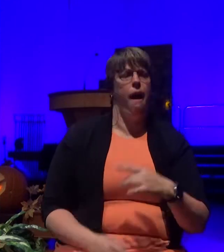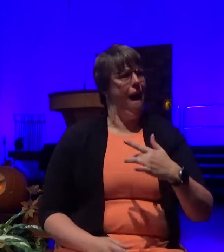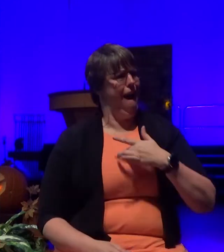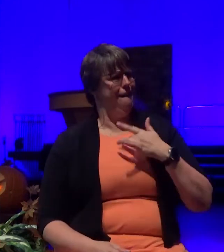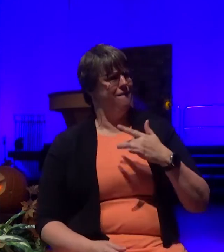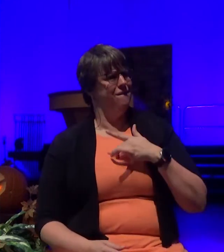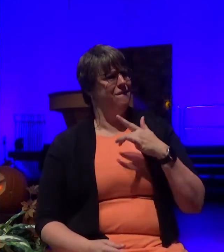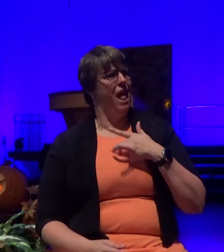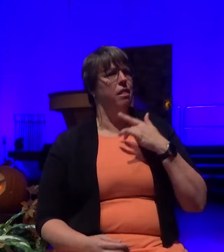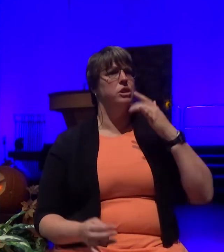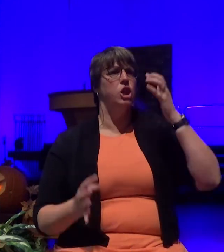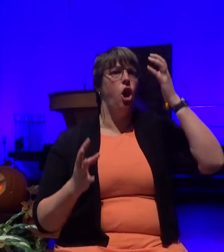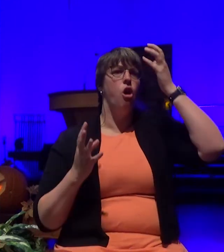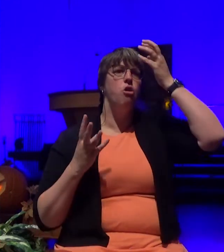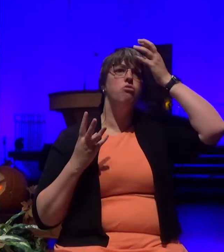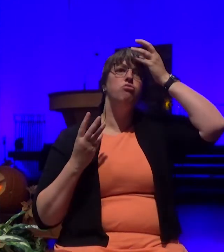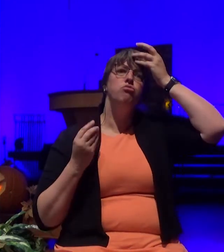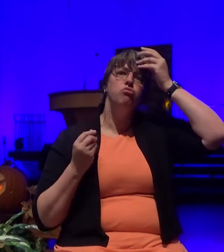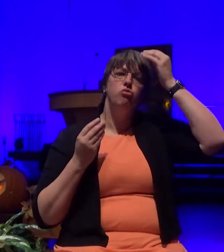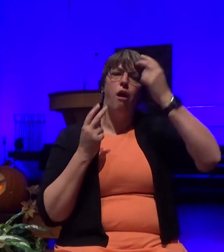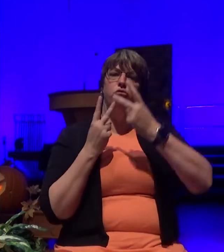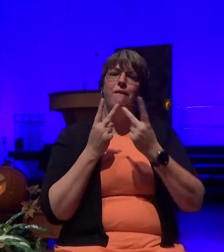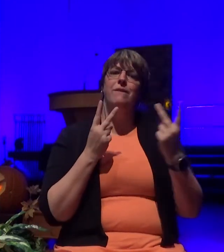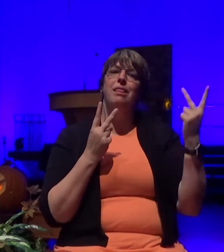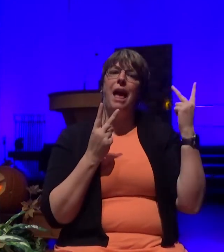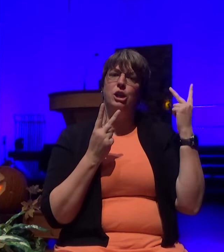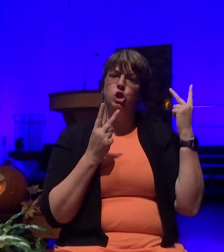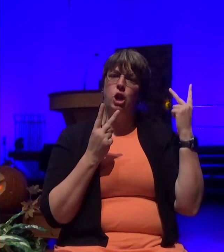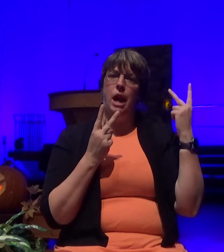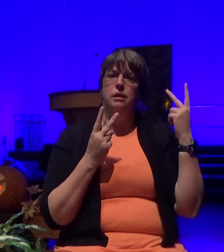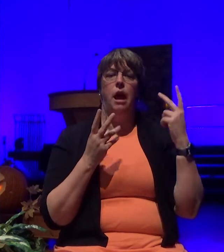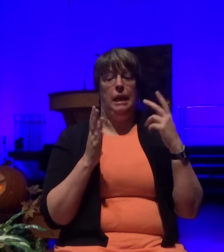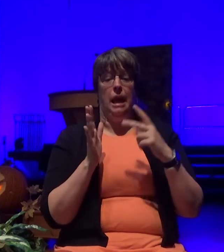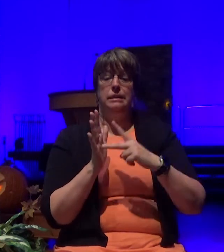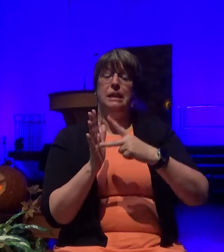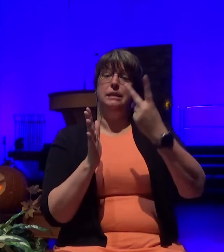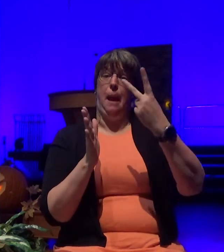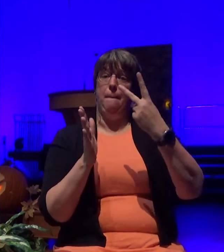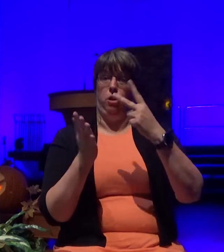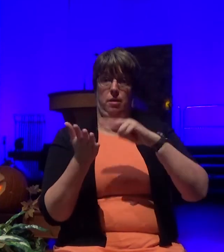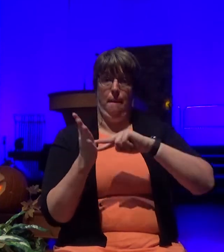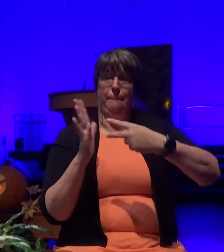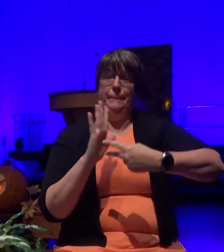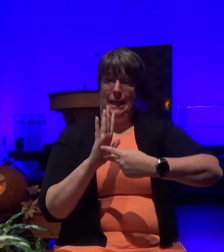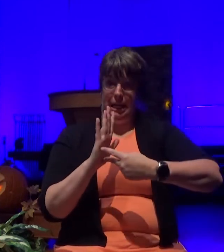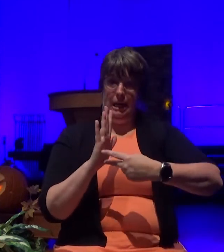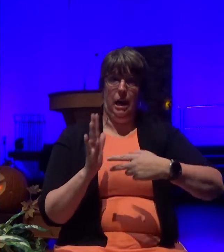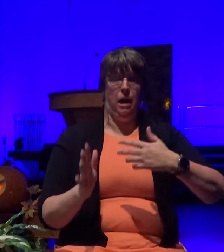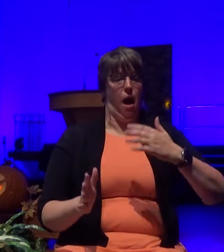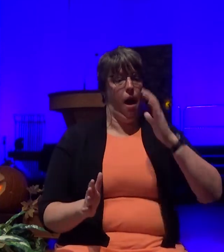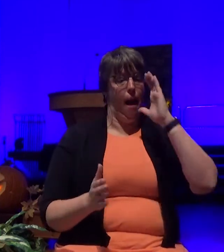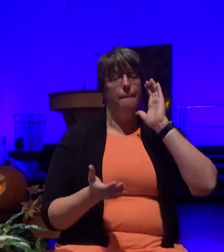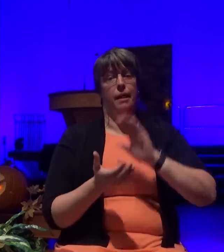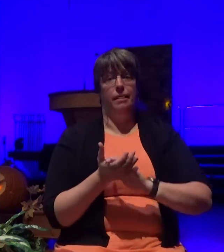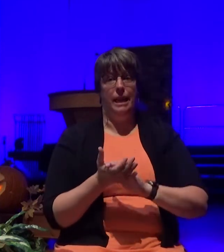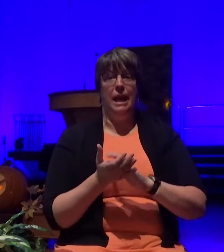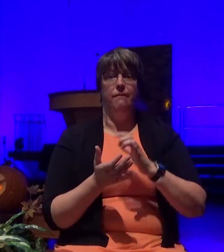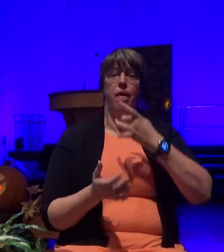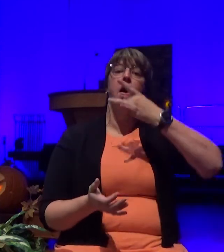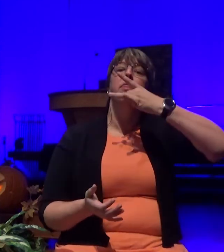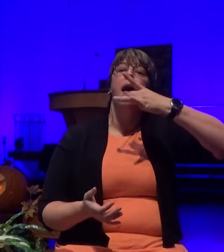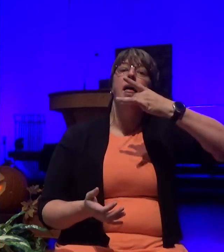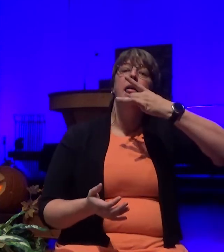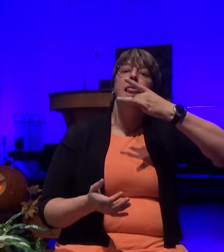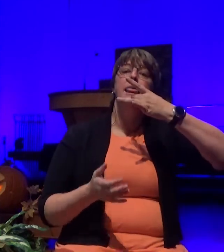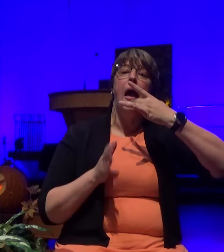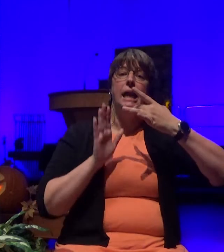come up. And it has a double meaning. I believe that the light of the universe is shining through each one of us, and we reflect